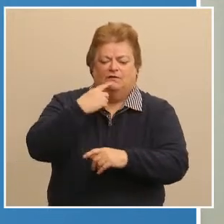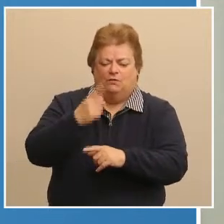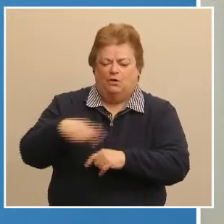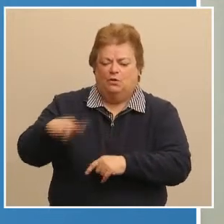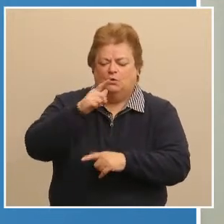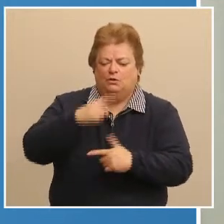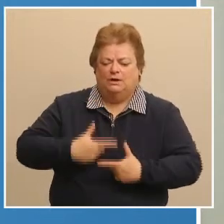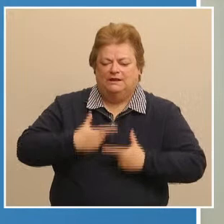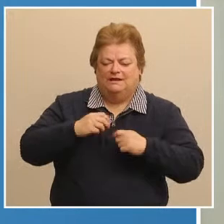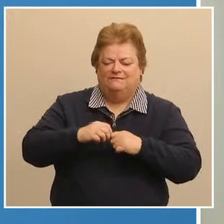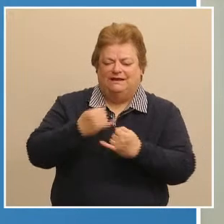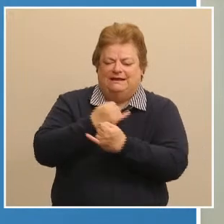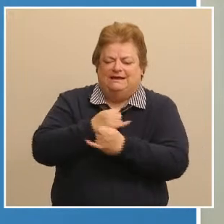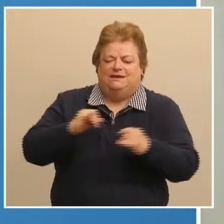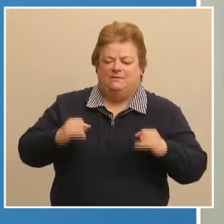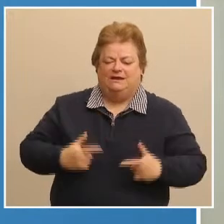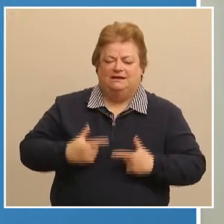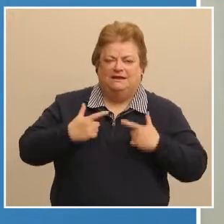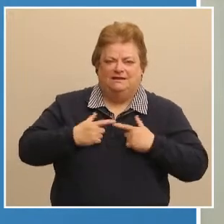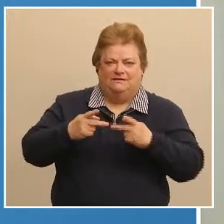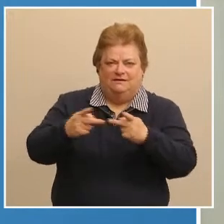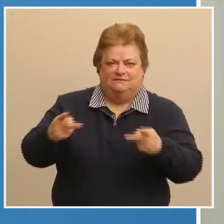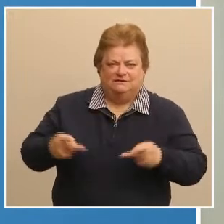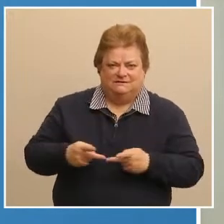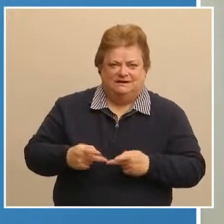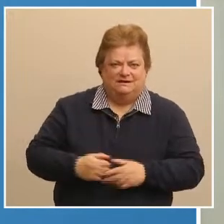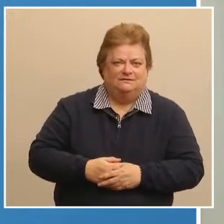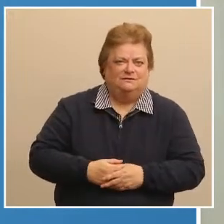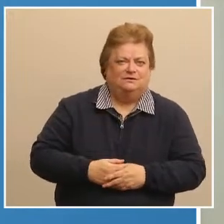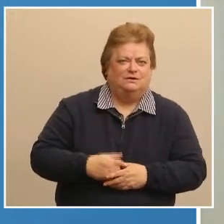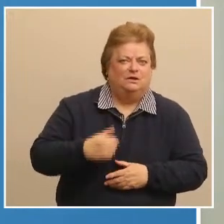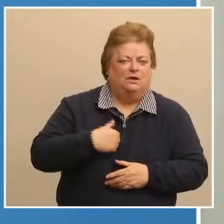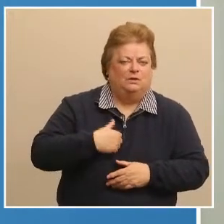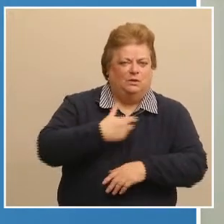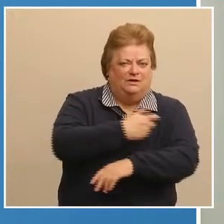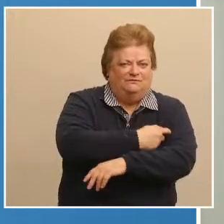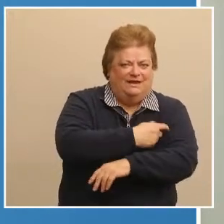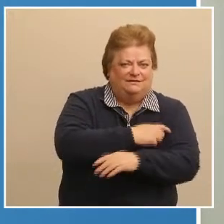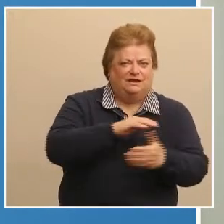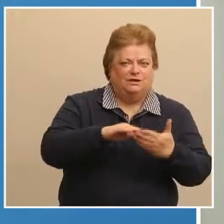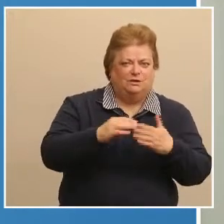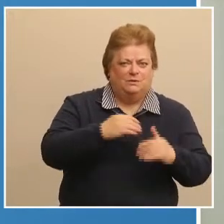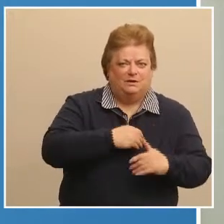local independent living facilities. We are vaccinating community members